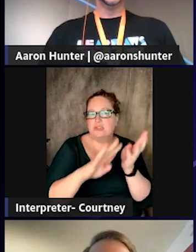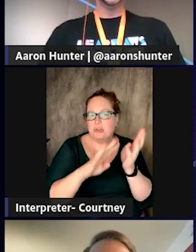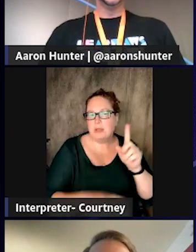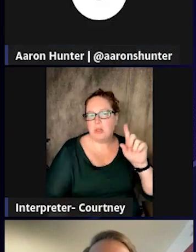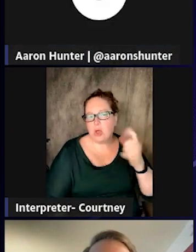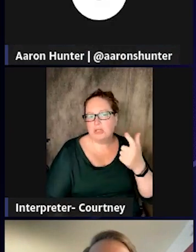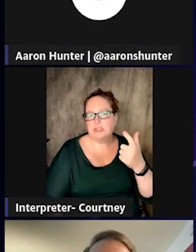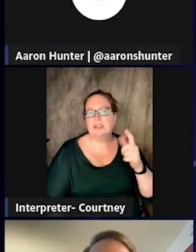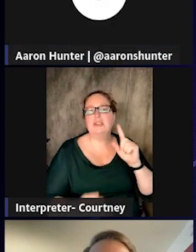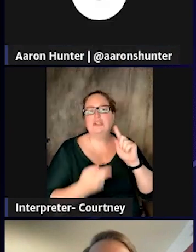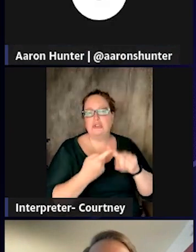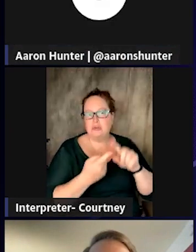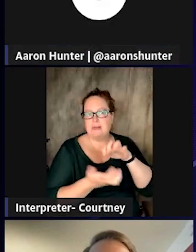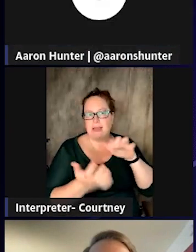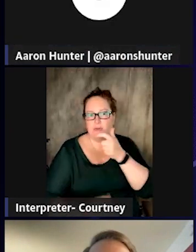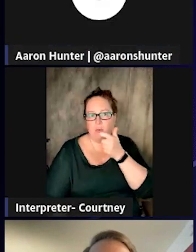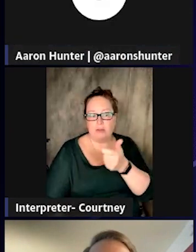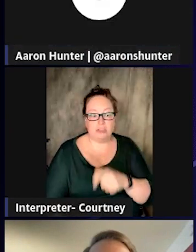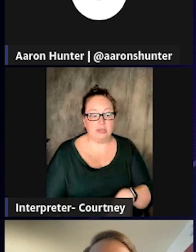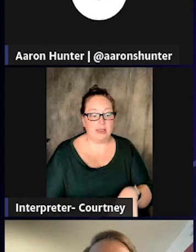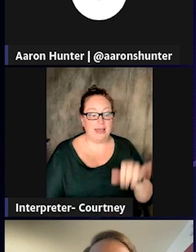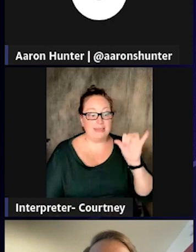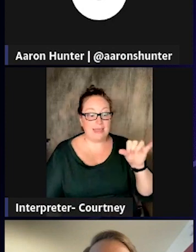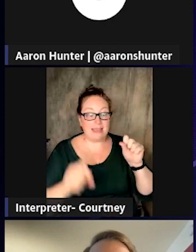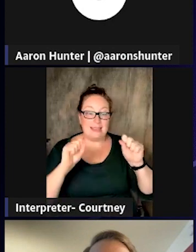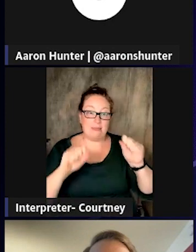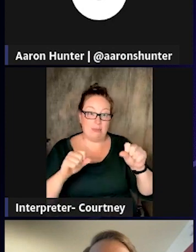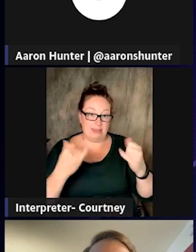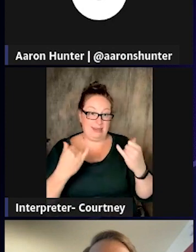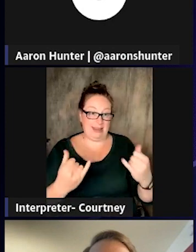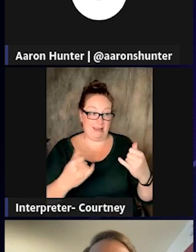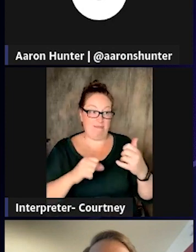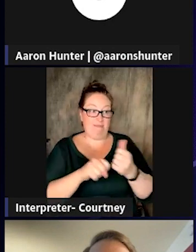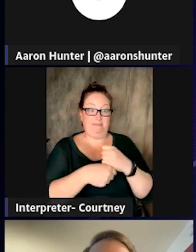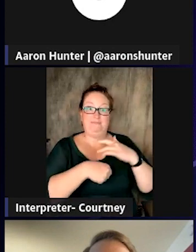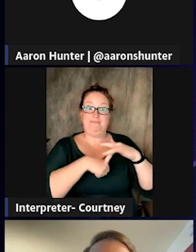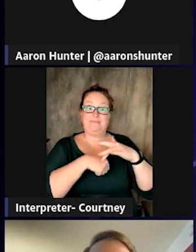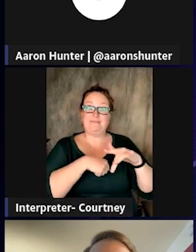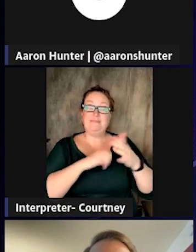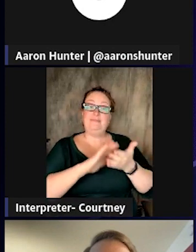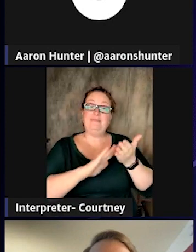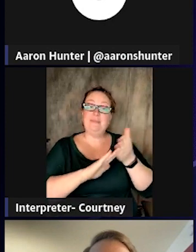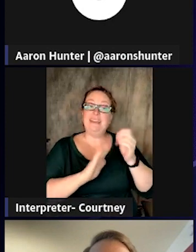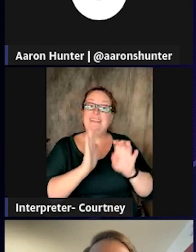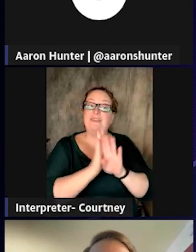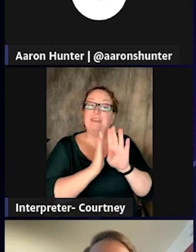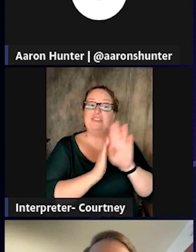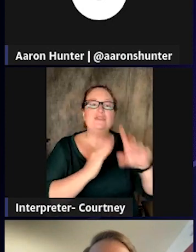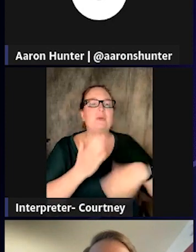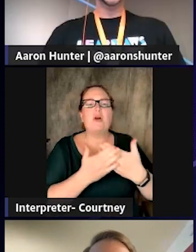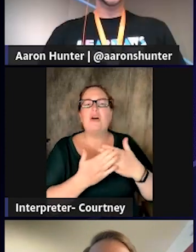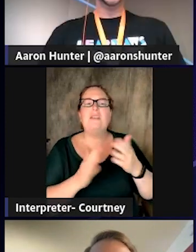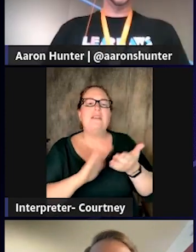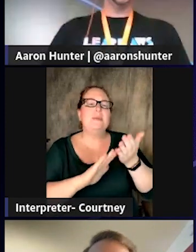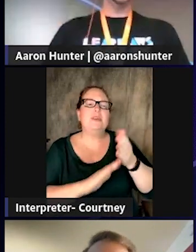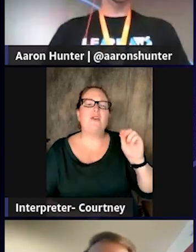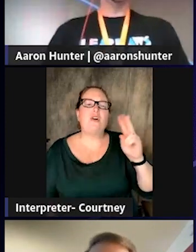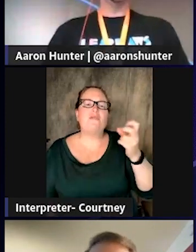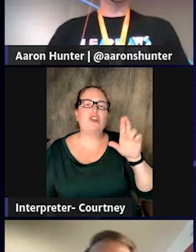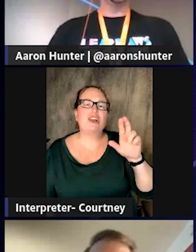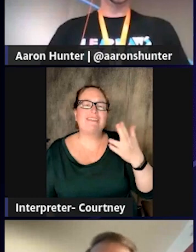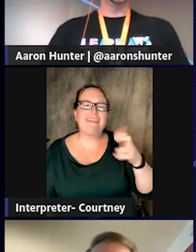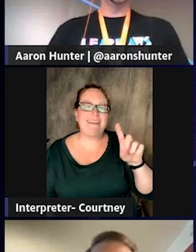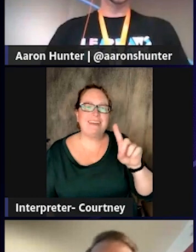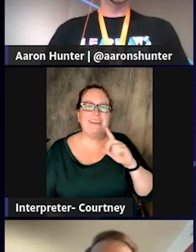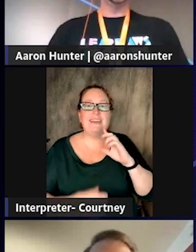And this capability now frees operators and developers from all the operational overhead that is associated with building and